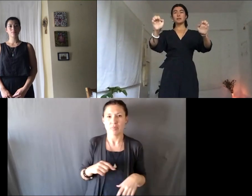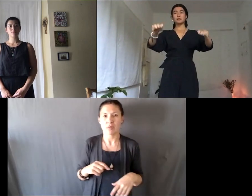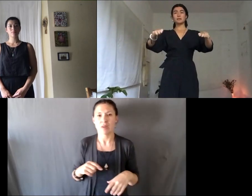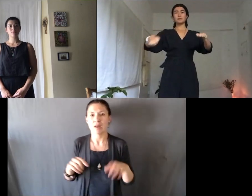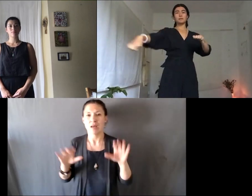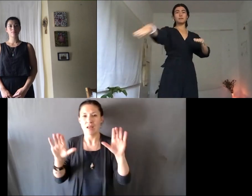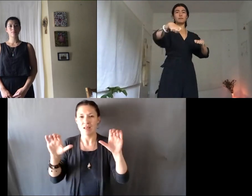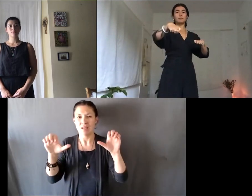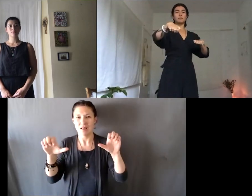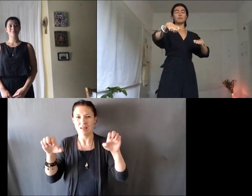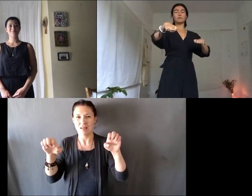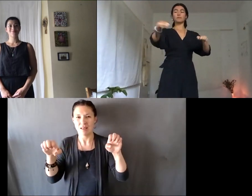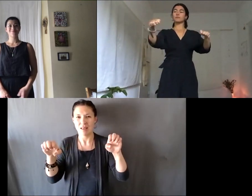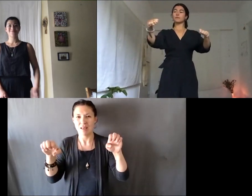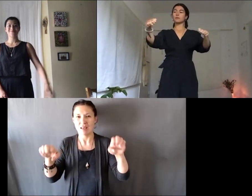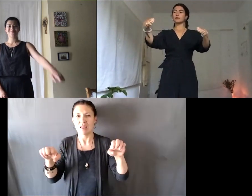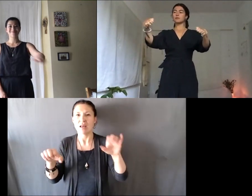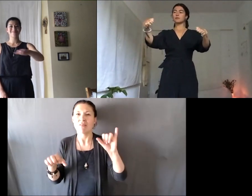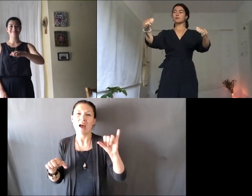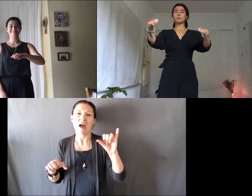leopard